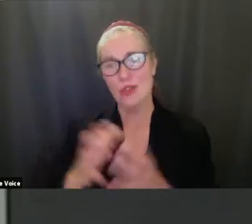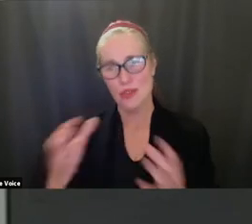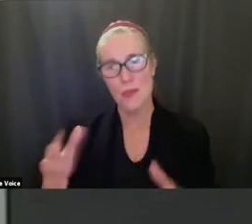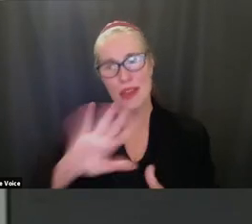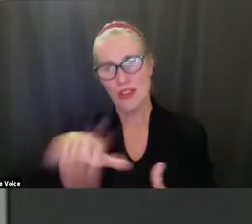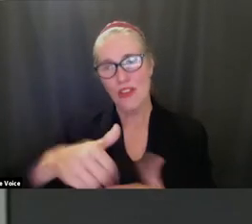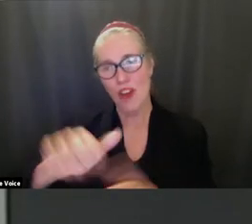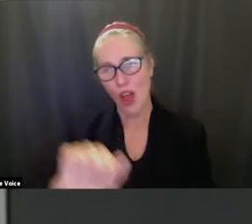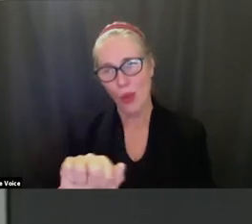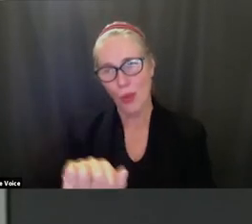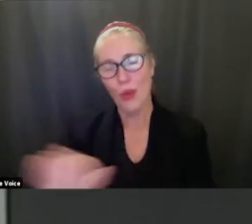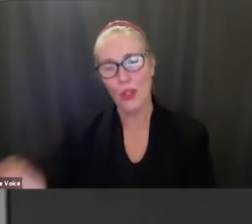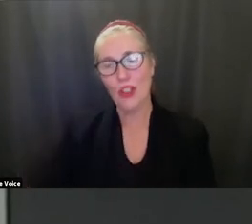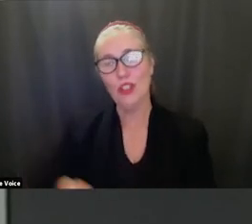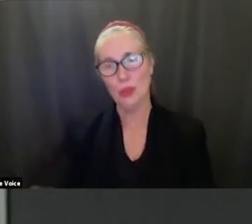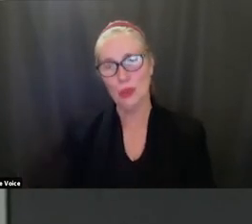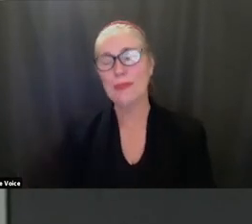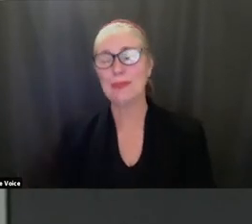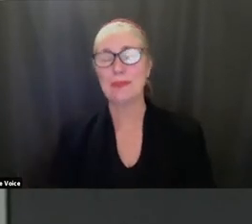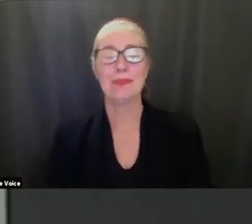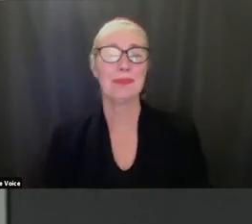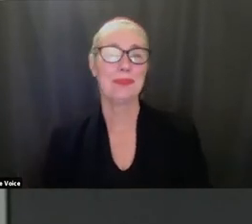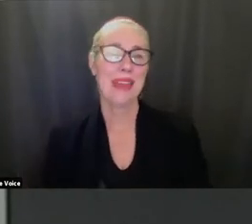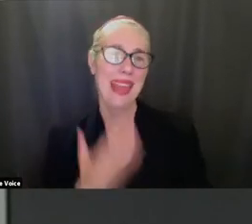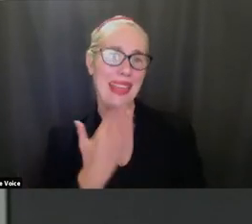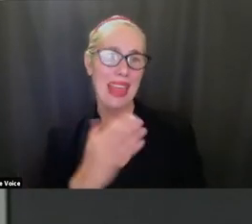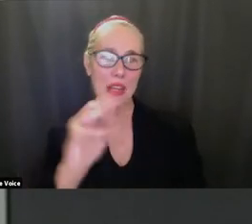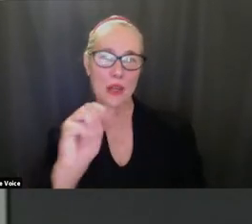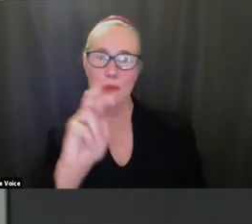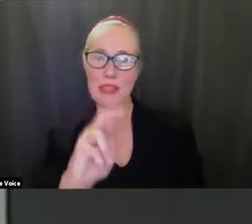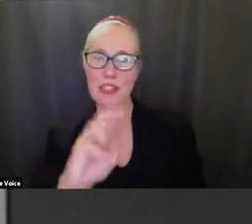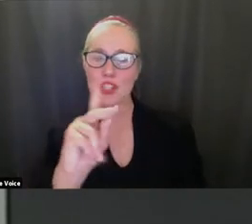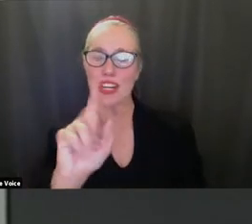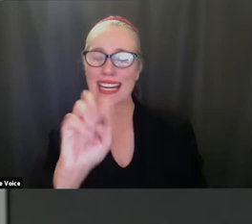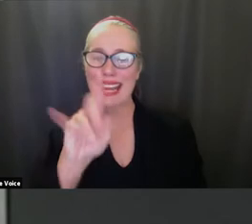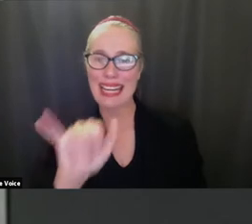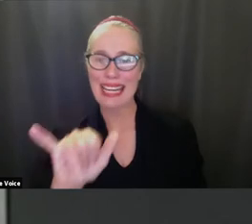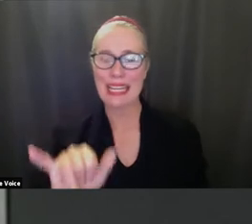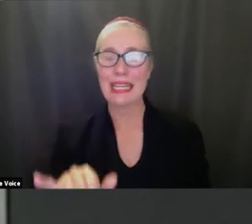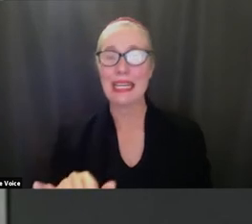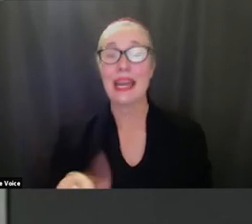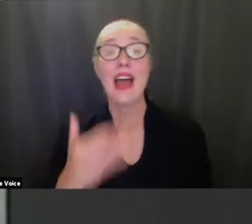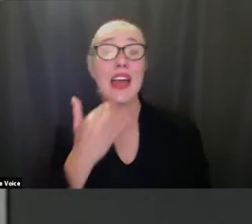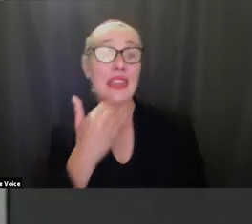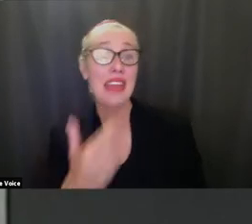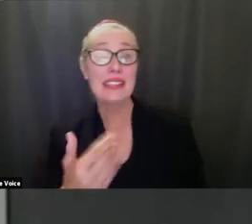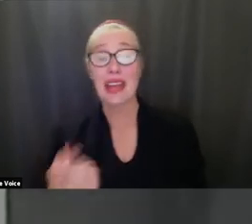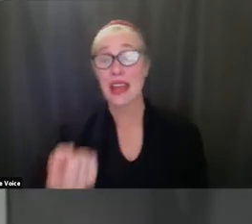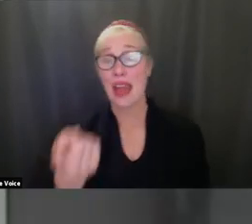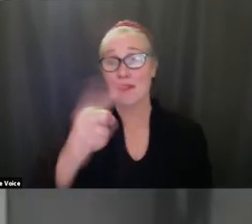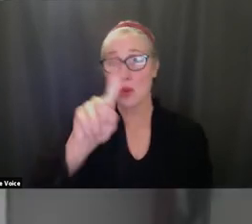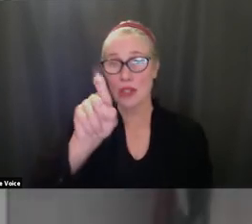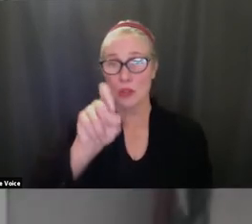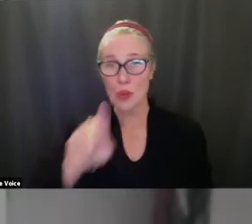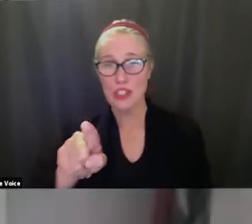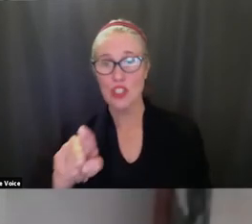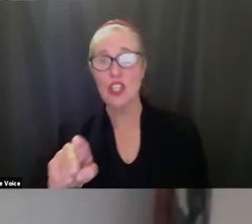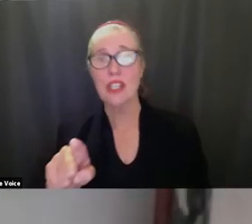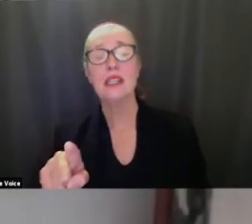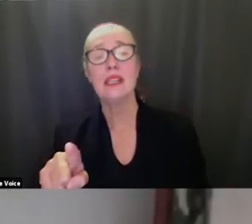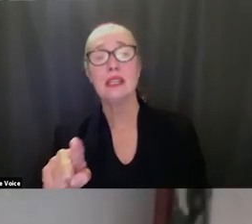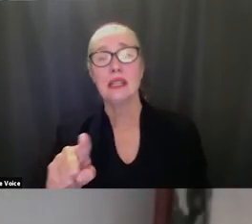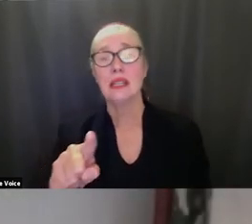work you do thank you mr kelly thanks i just have one question dr wagonic and also want to share my